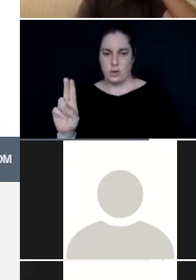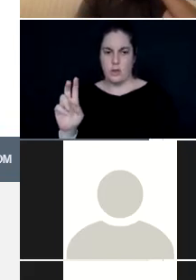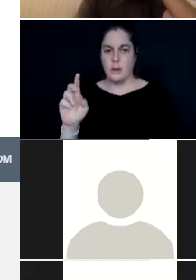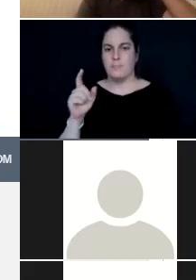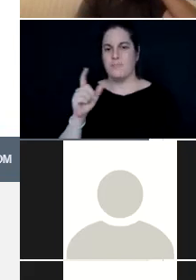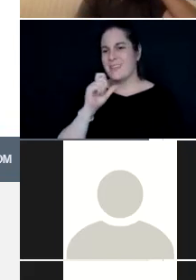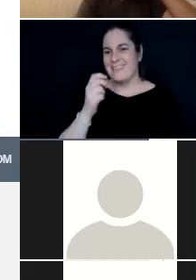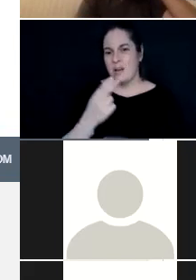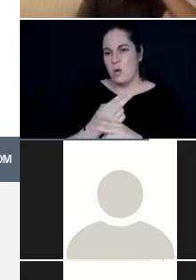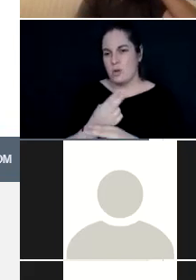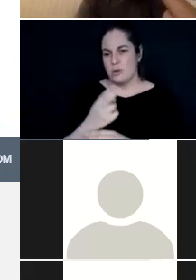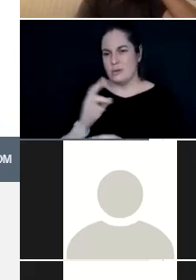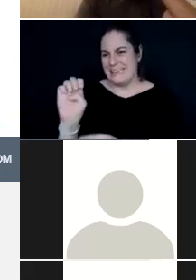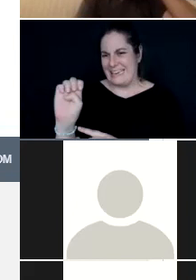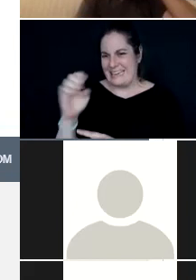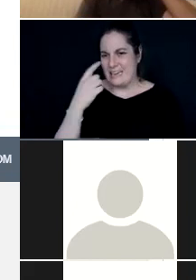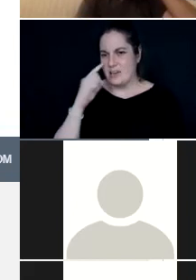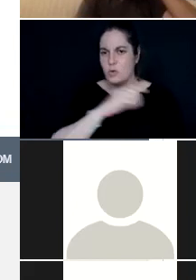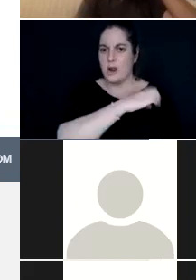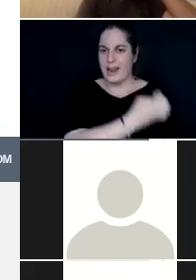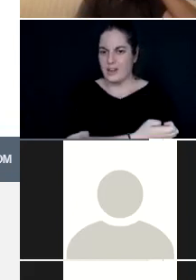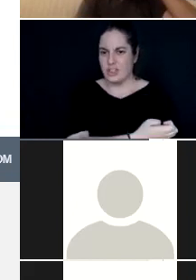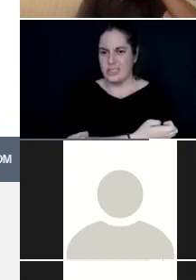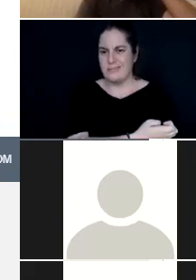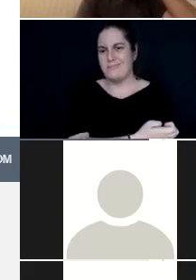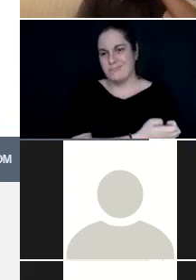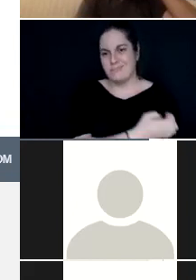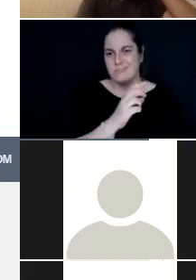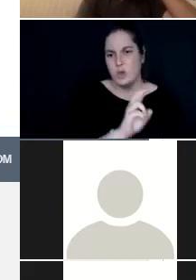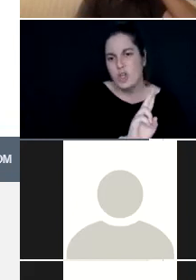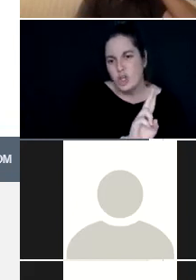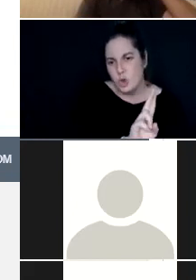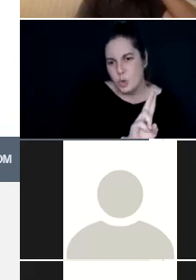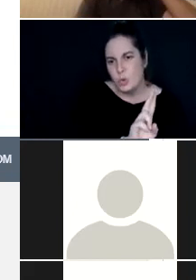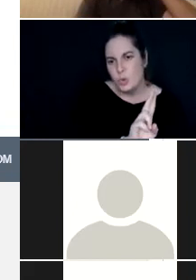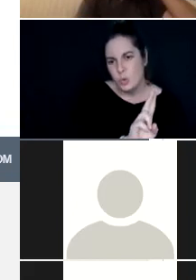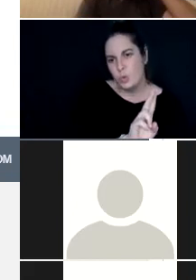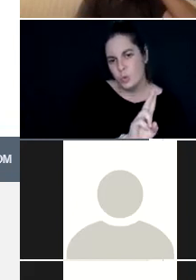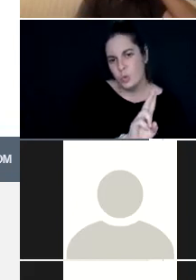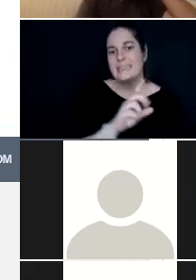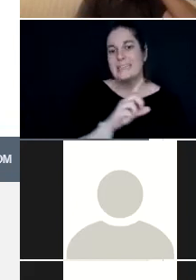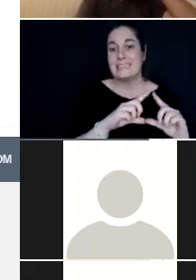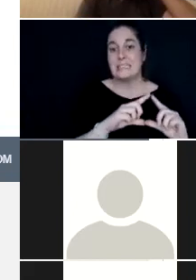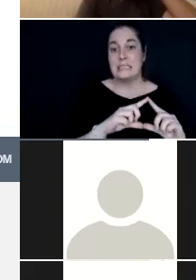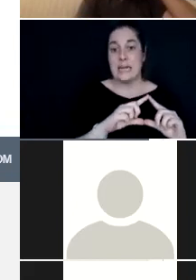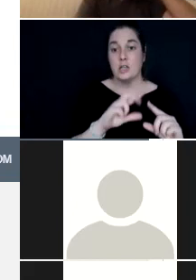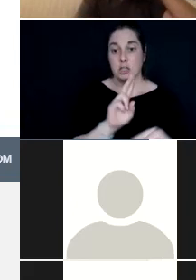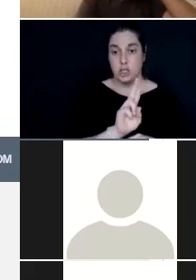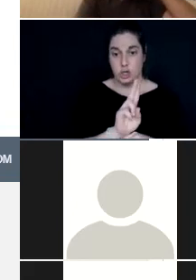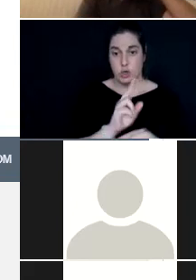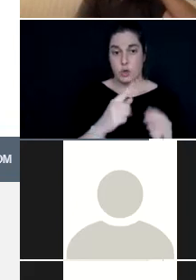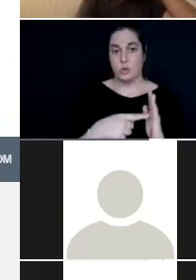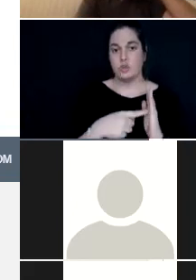for energy here, they're using U, and they're using delta U to represent